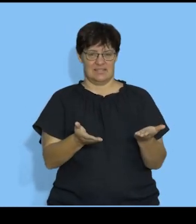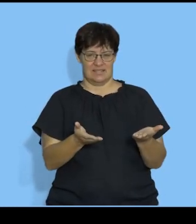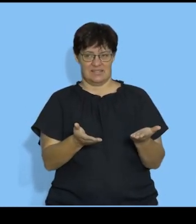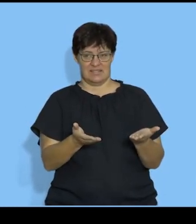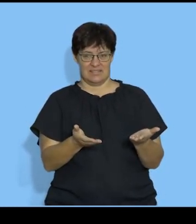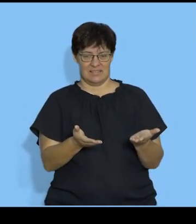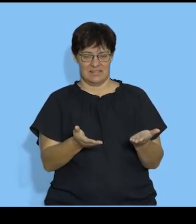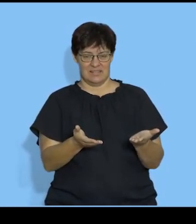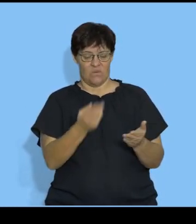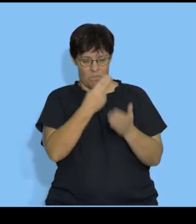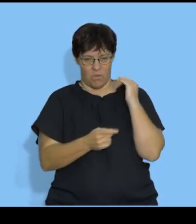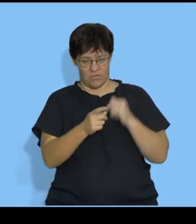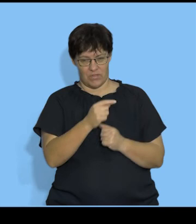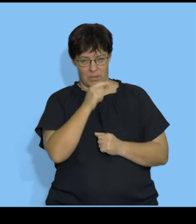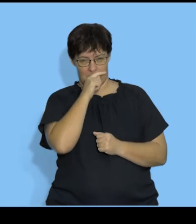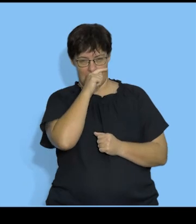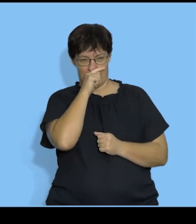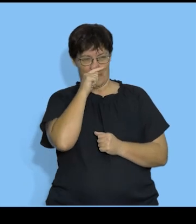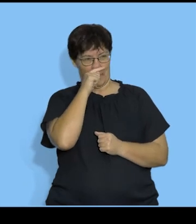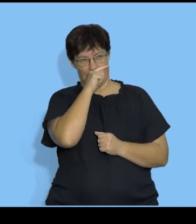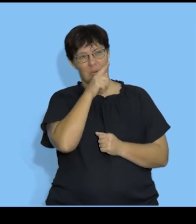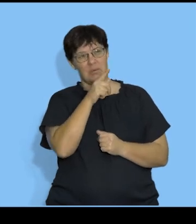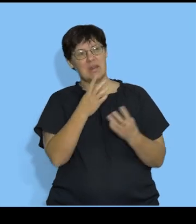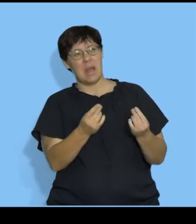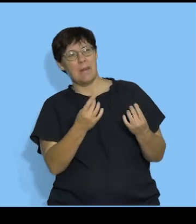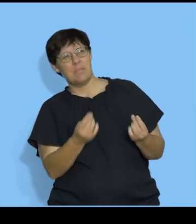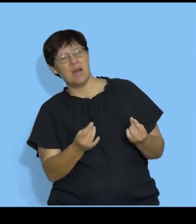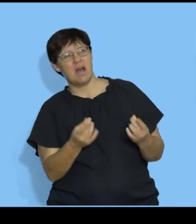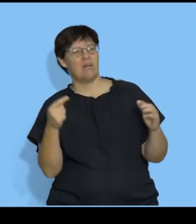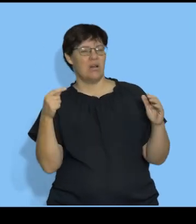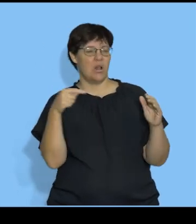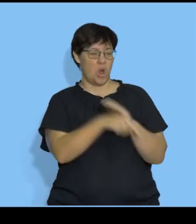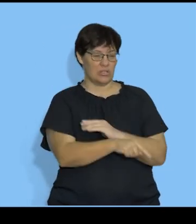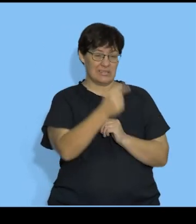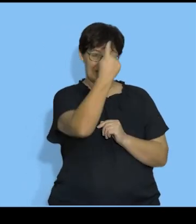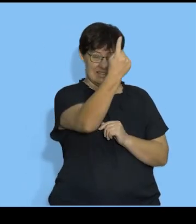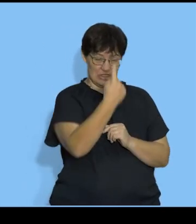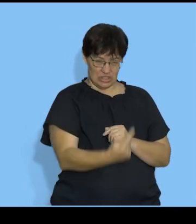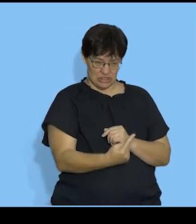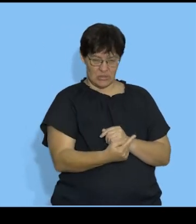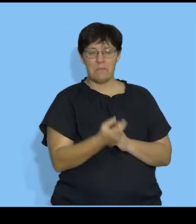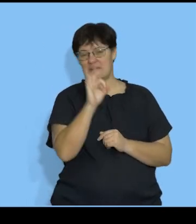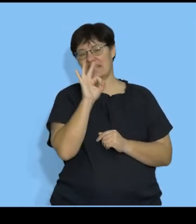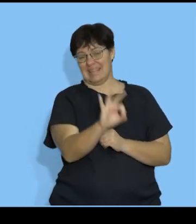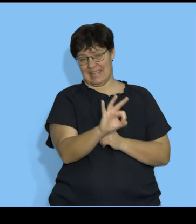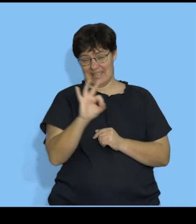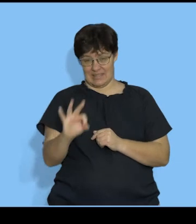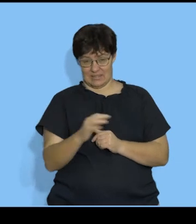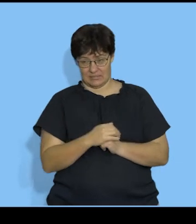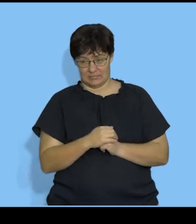reaction for both of them. So the number of electrons lost by each aluminium is 3. And then for